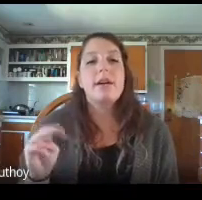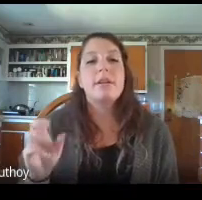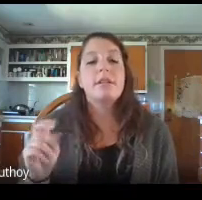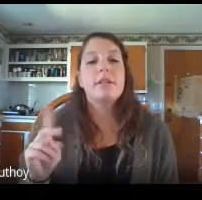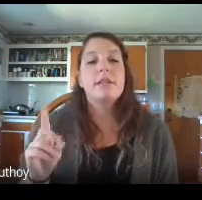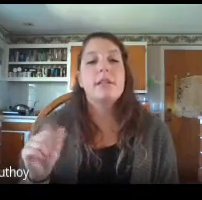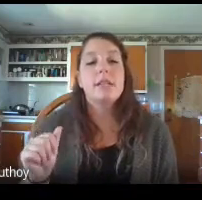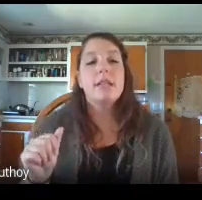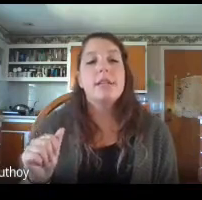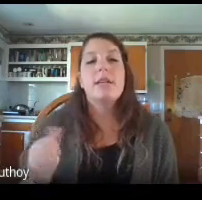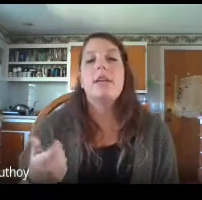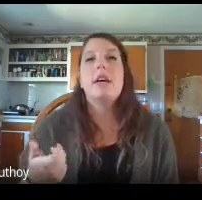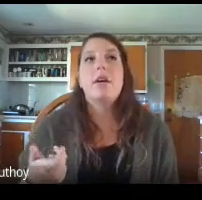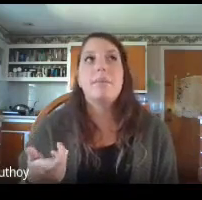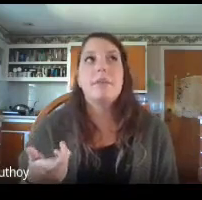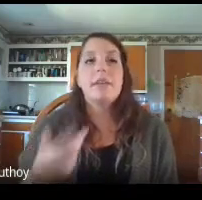fingerspell.